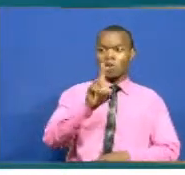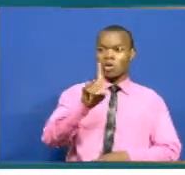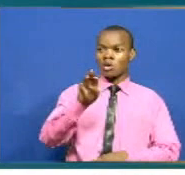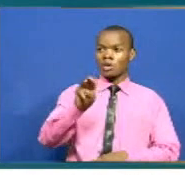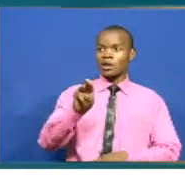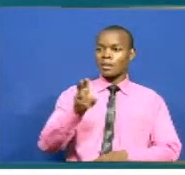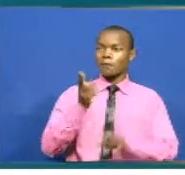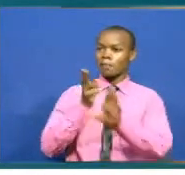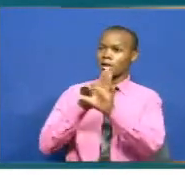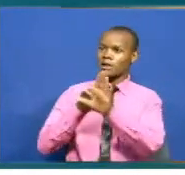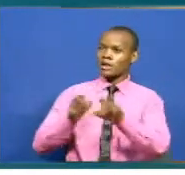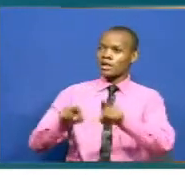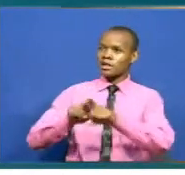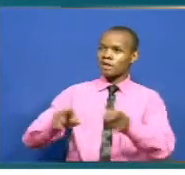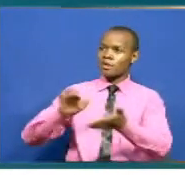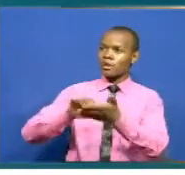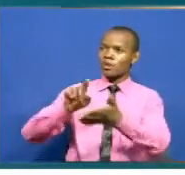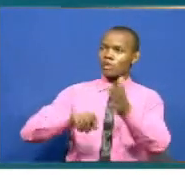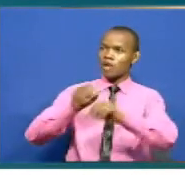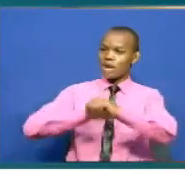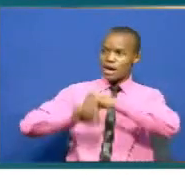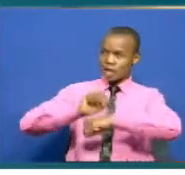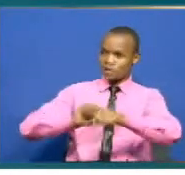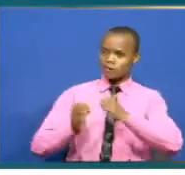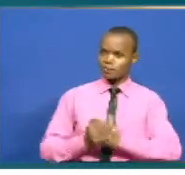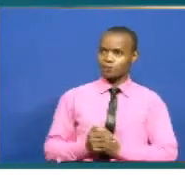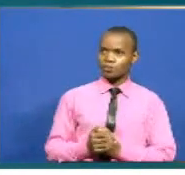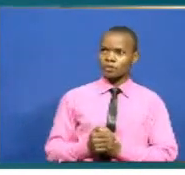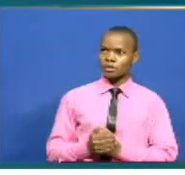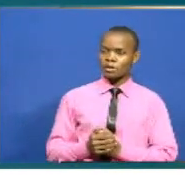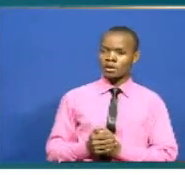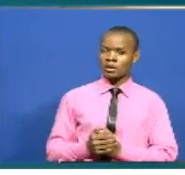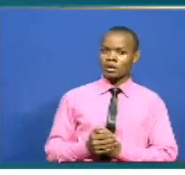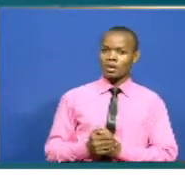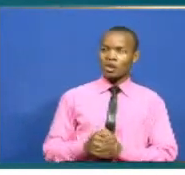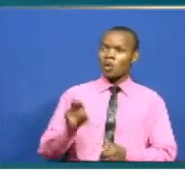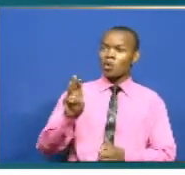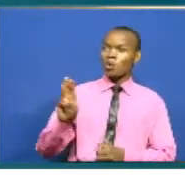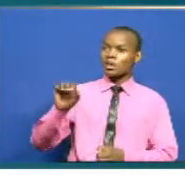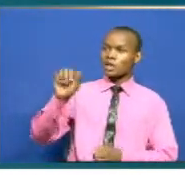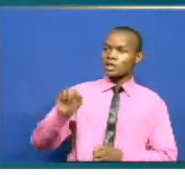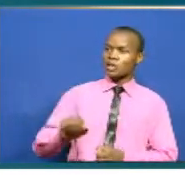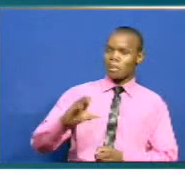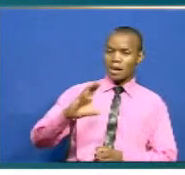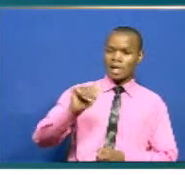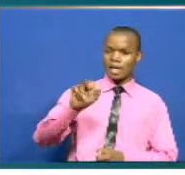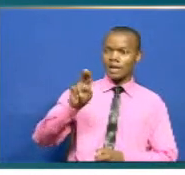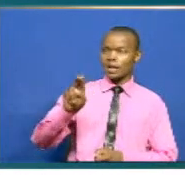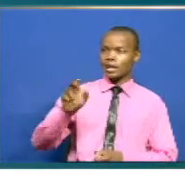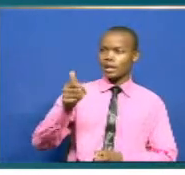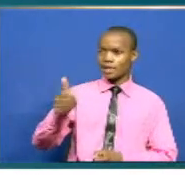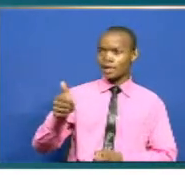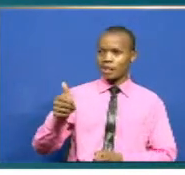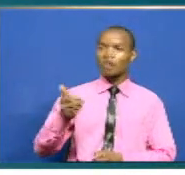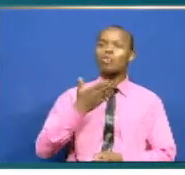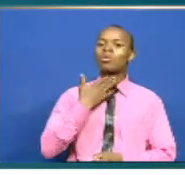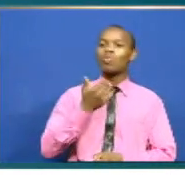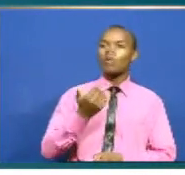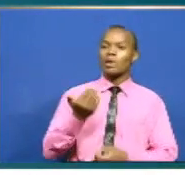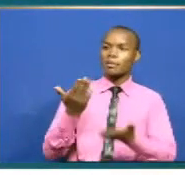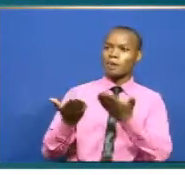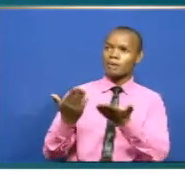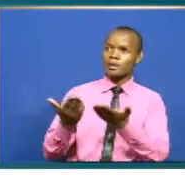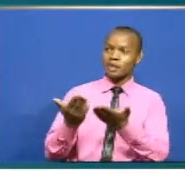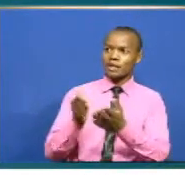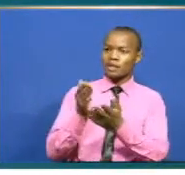bearer? That is exactly what it is. So saying that Wajir South flag bearer, Clan A, wants to have this, mm-hmm. you